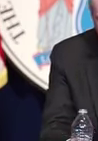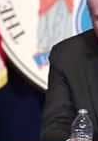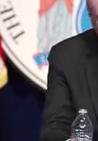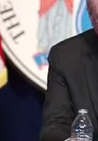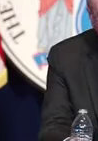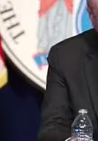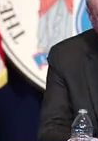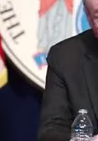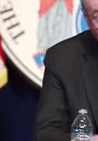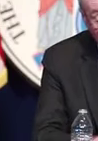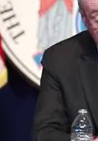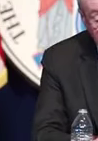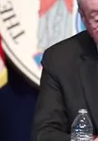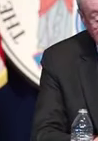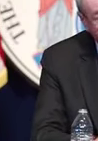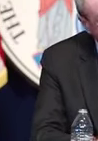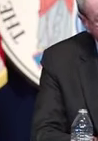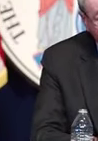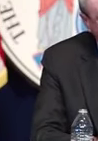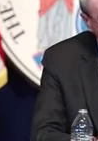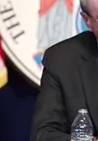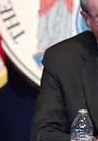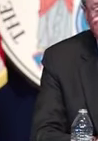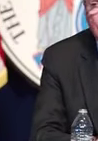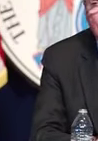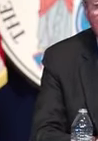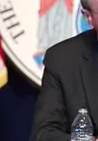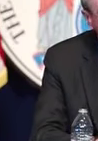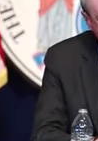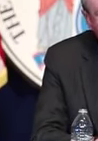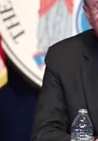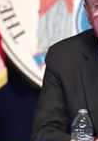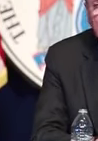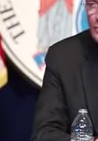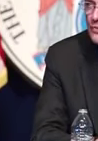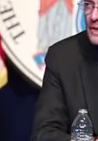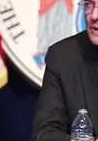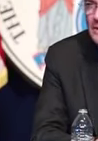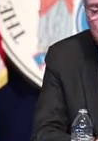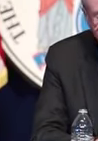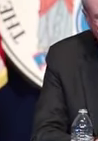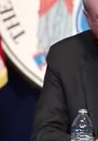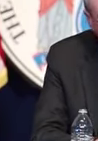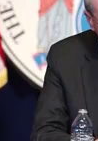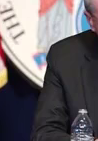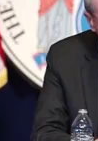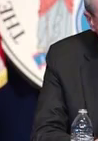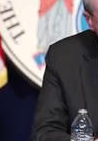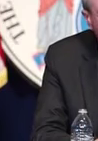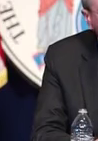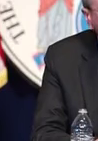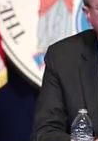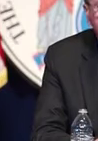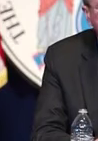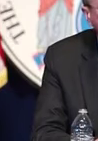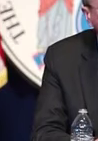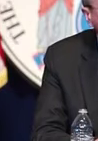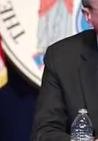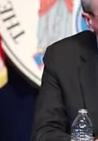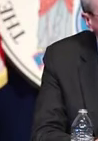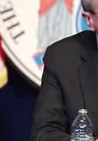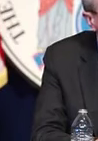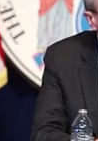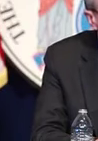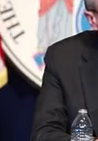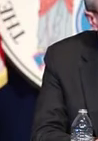Our hearts are with every family. I just got off the phone with a very, very close friend of mine in New Jersey whose brother is being taken off